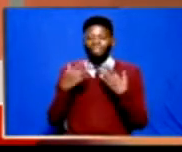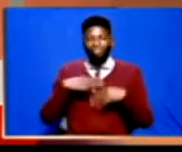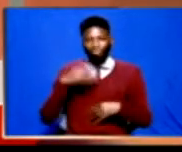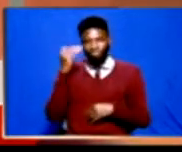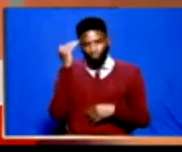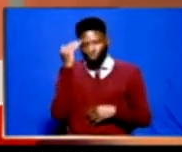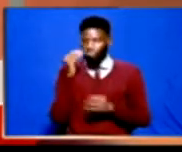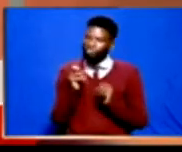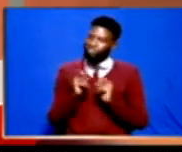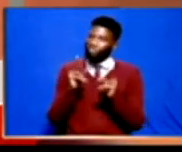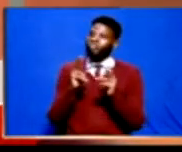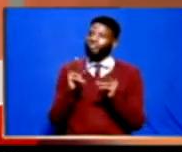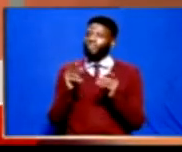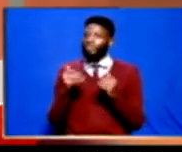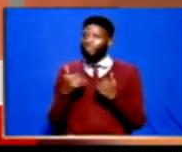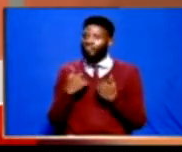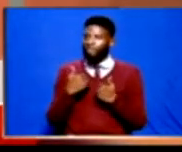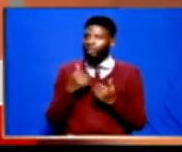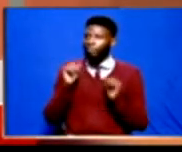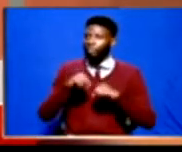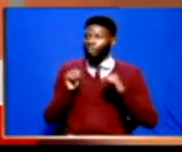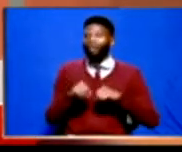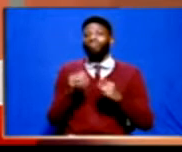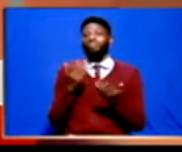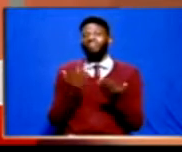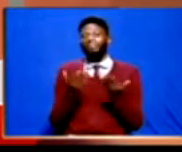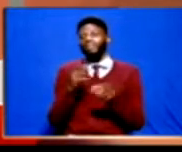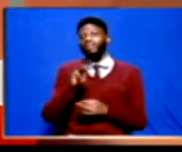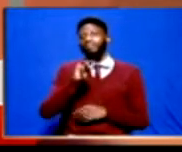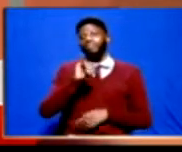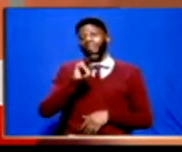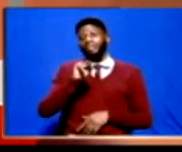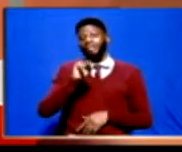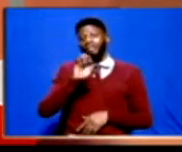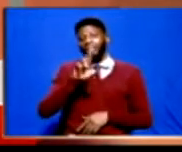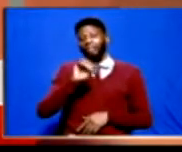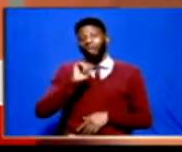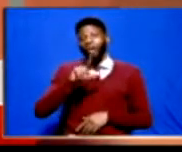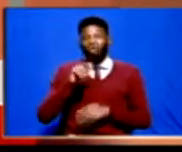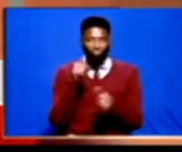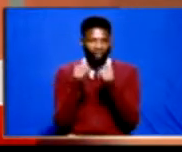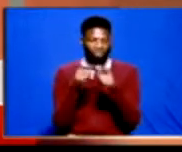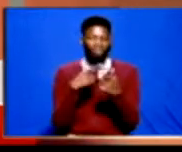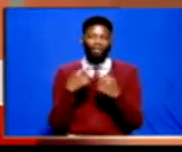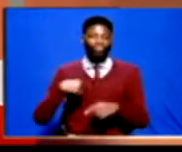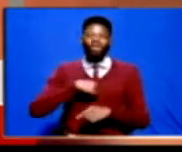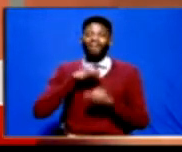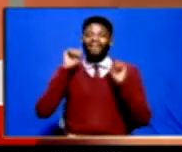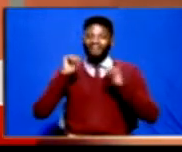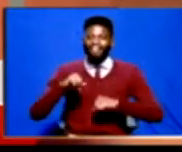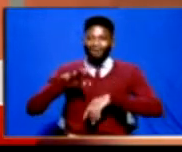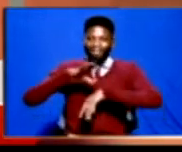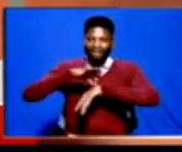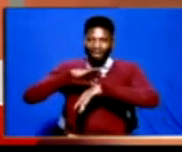kind of mineralization are we potentially looking at before we carry out extensive ground survey to ensure that whatever we